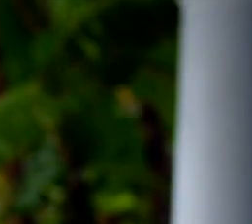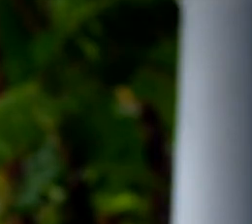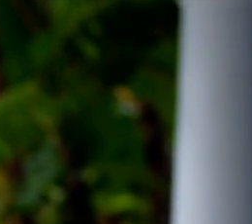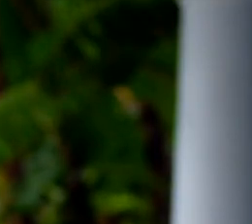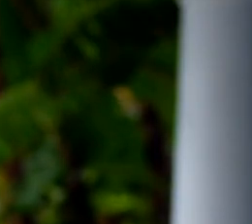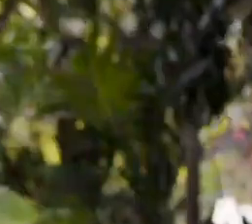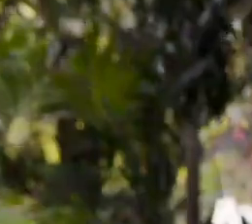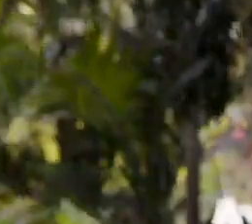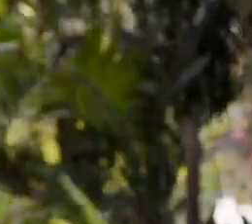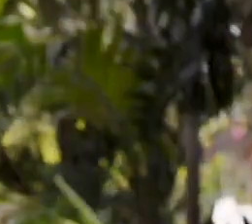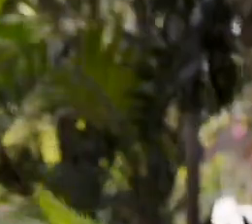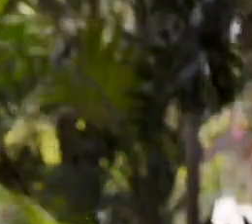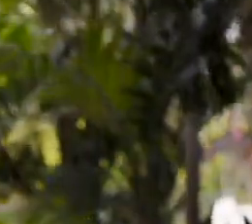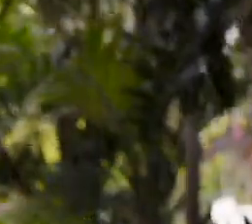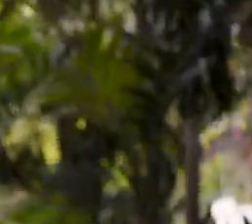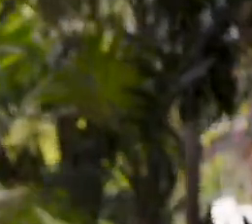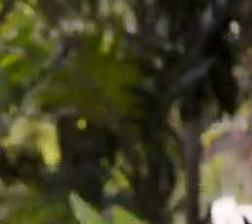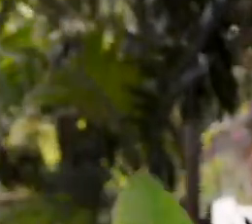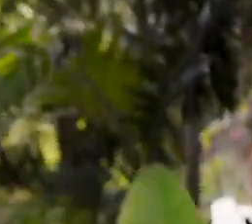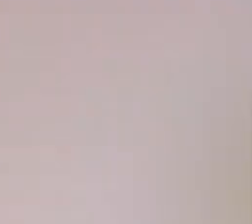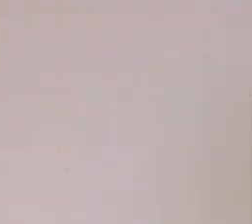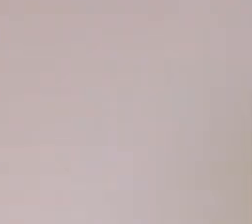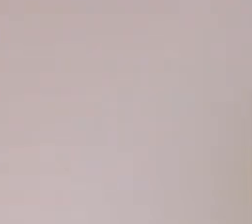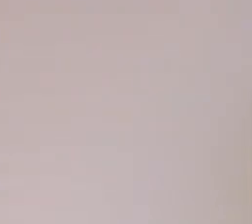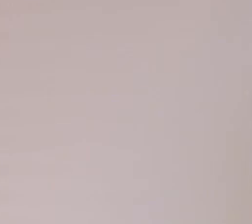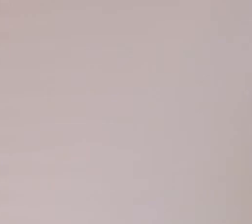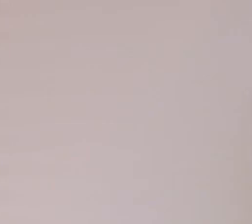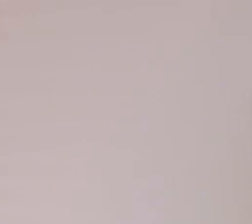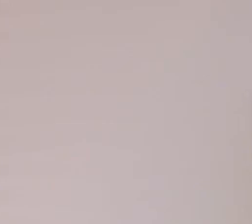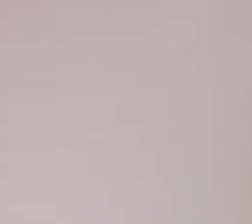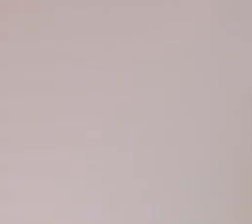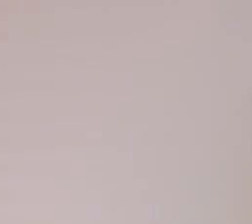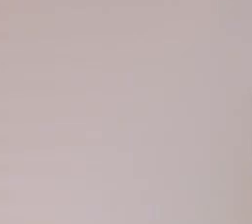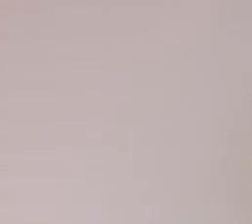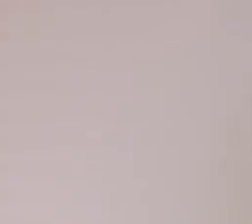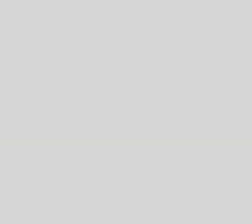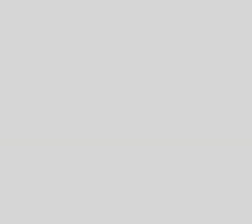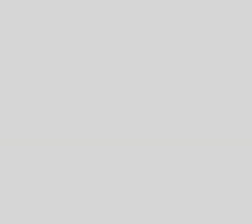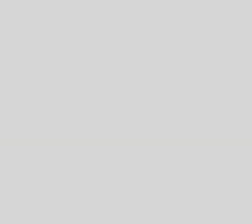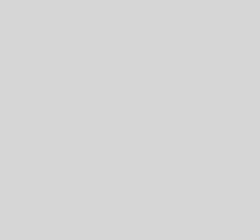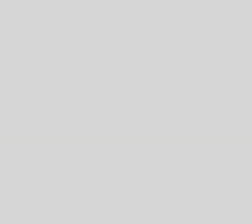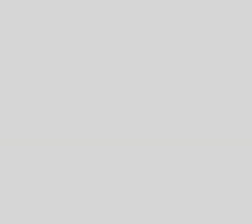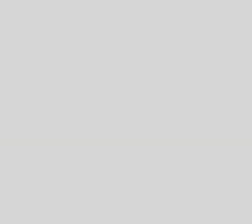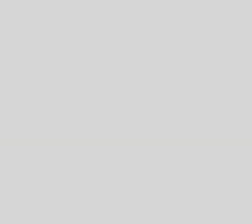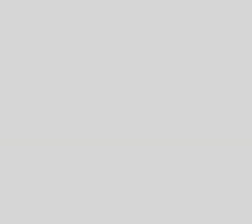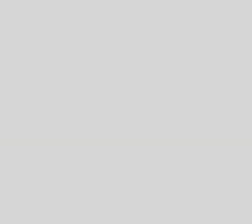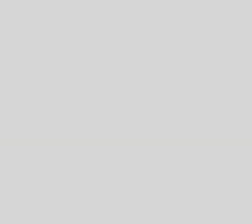are ready. We are ready. Rediscover Jamaica.